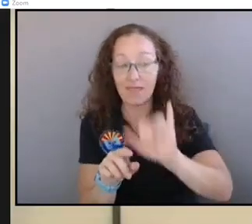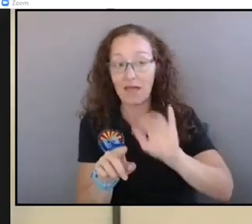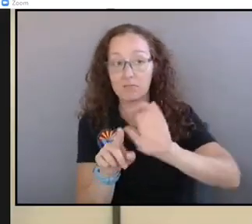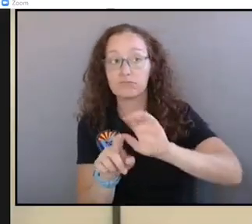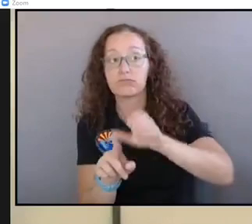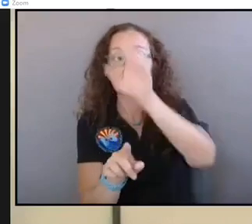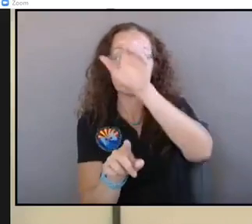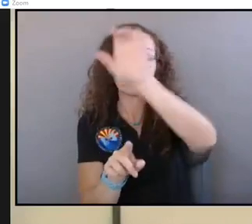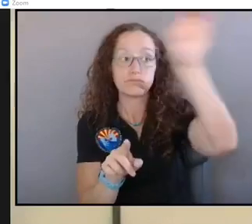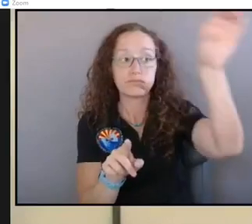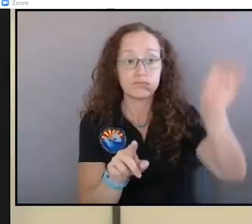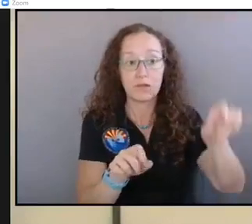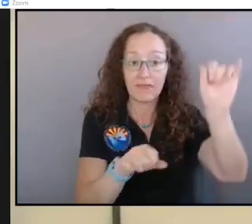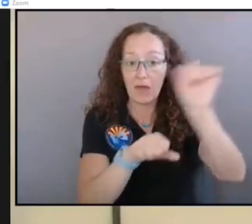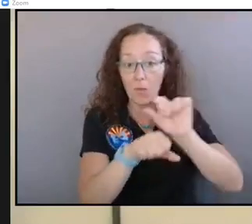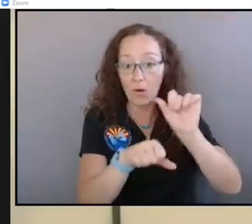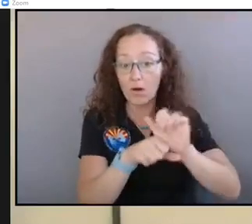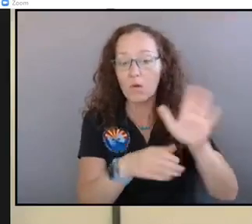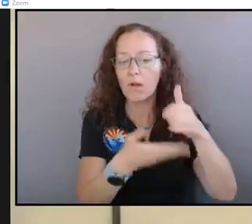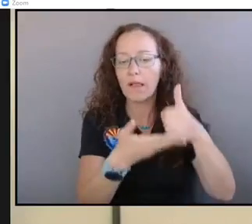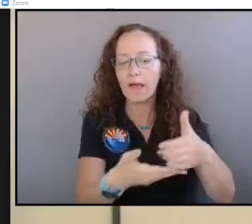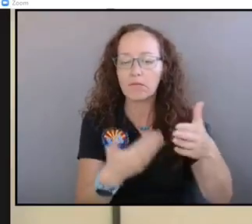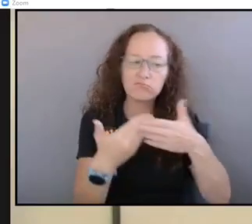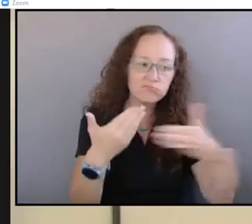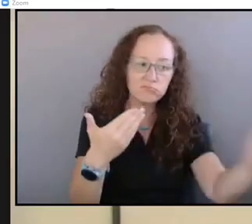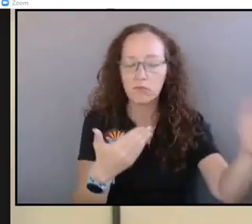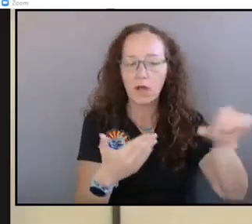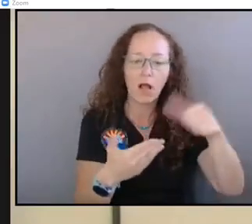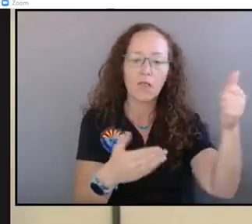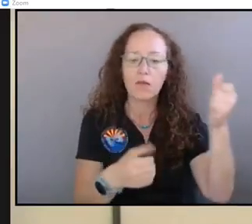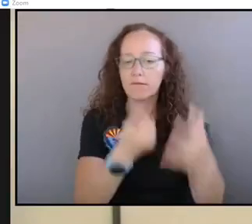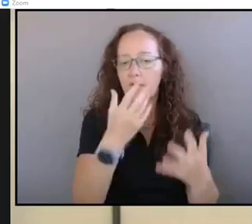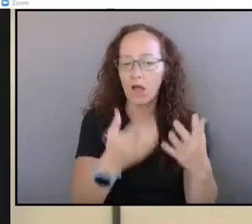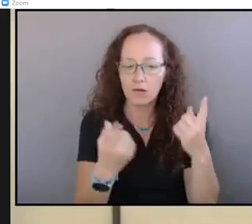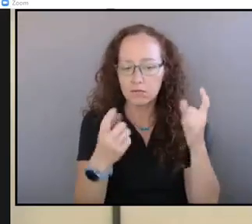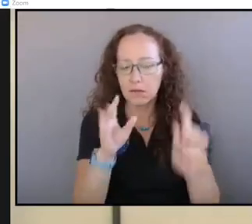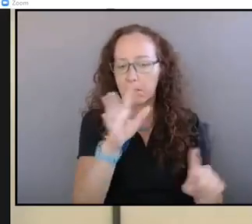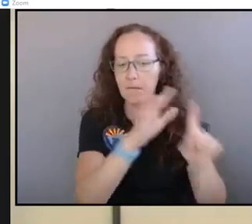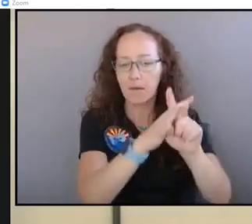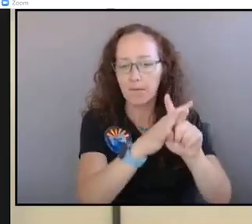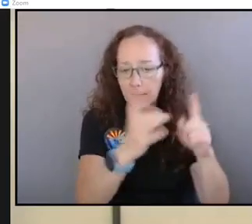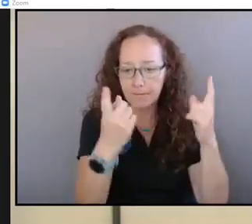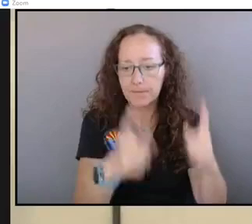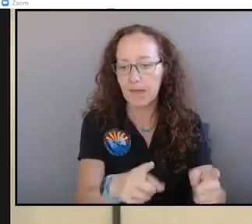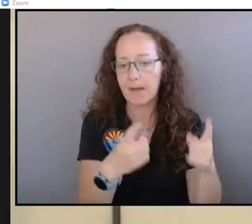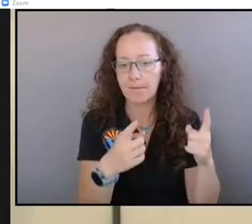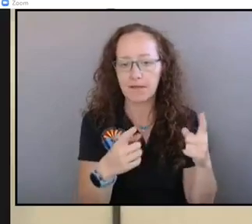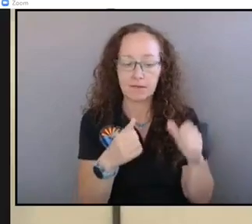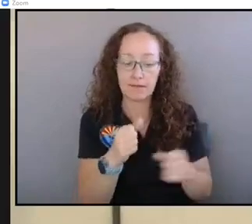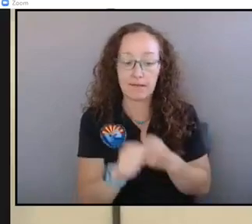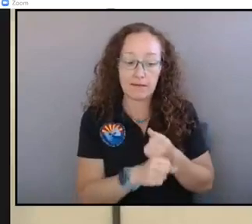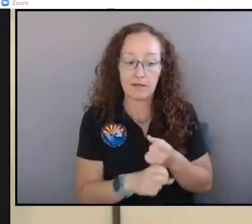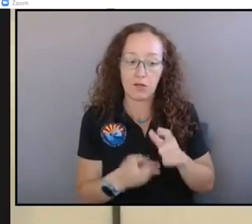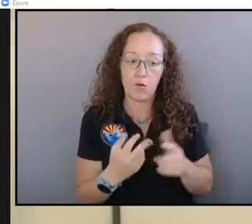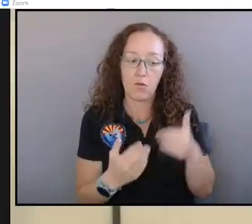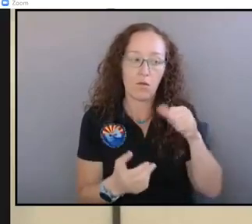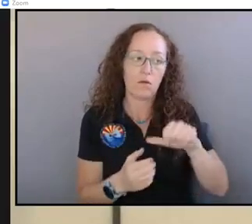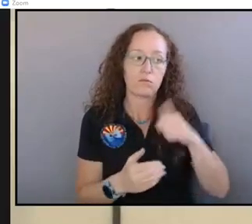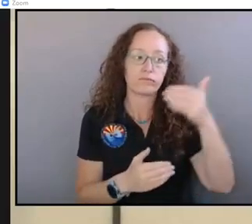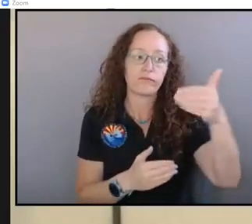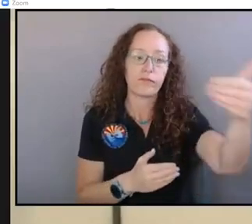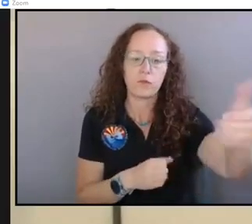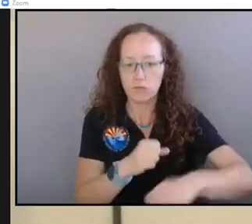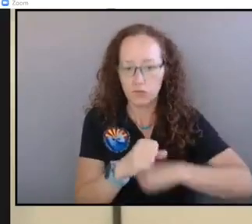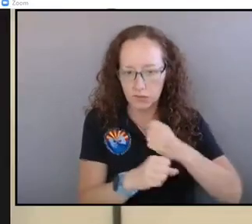will help for any future fires that may occur during the fire season and for years to come. That's the end of the report for